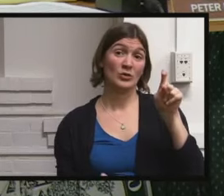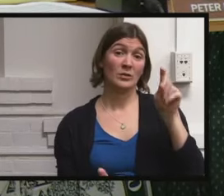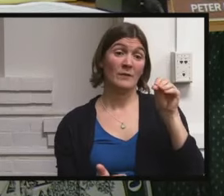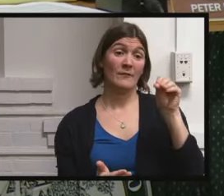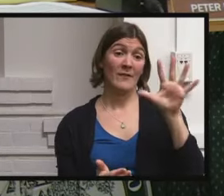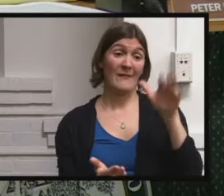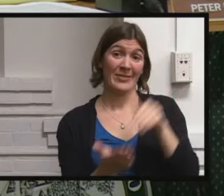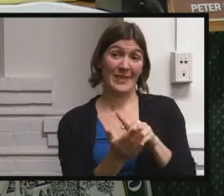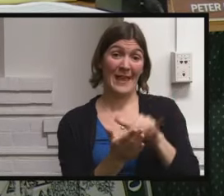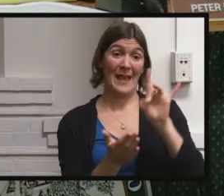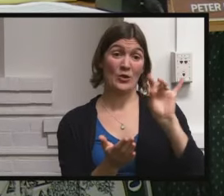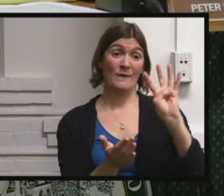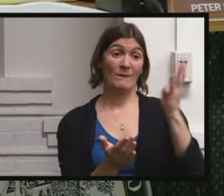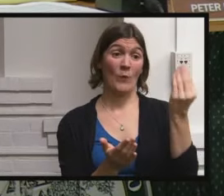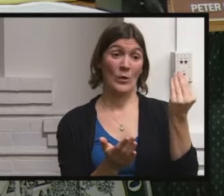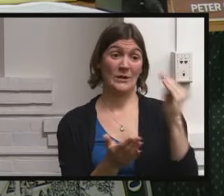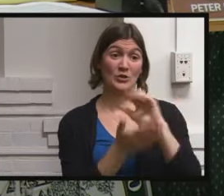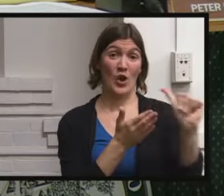$105,814,000.